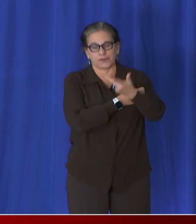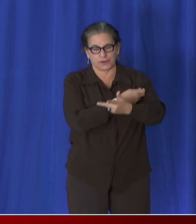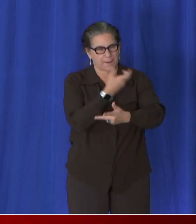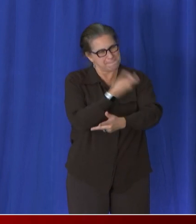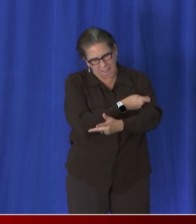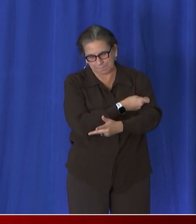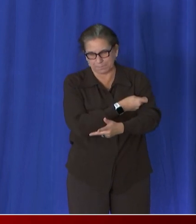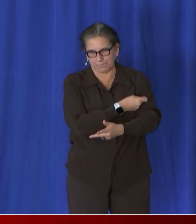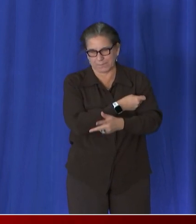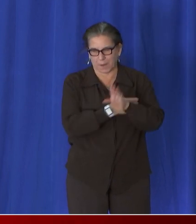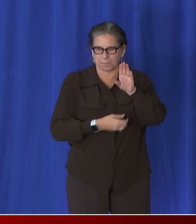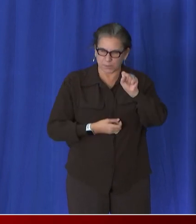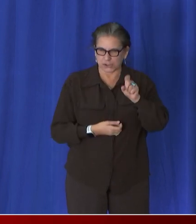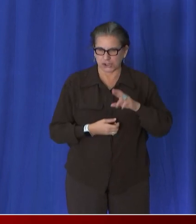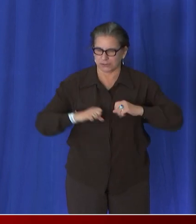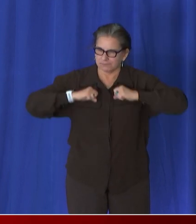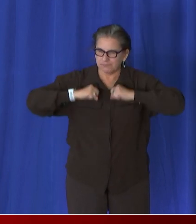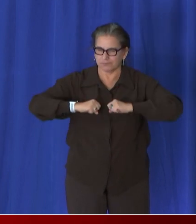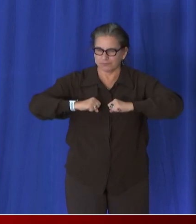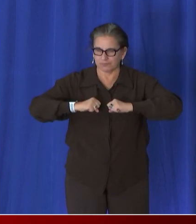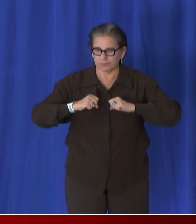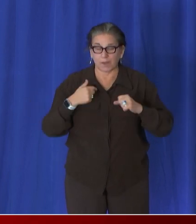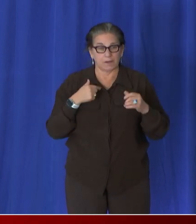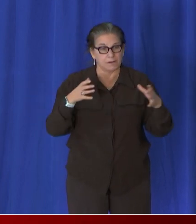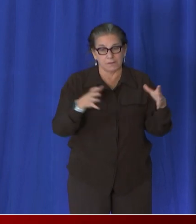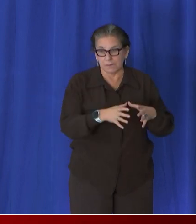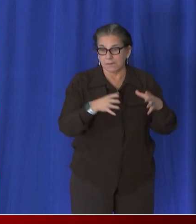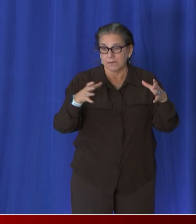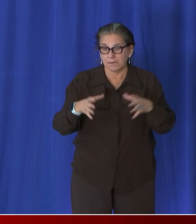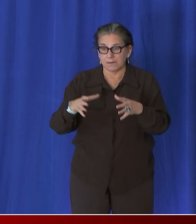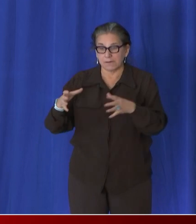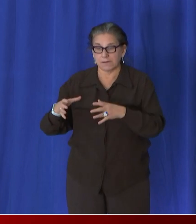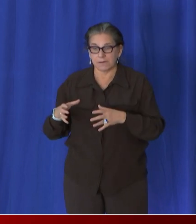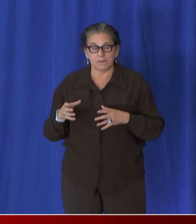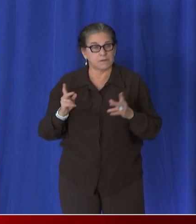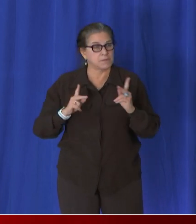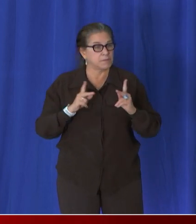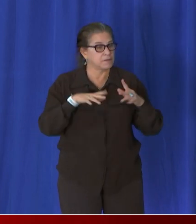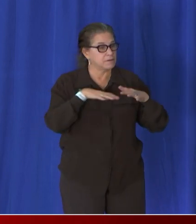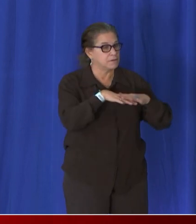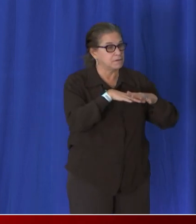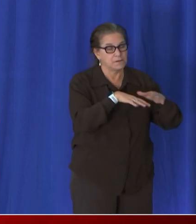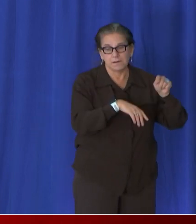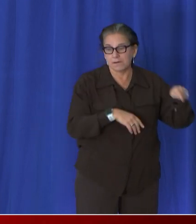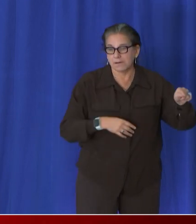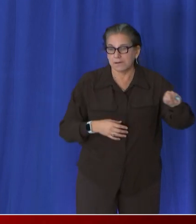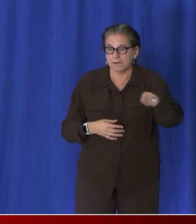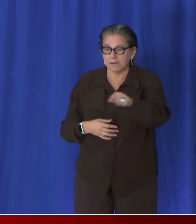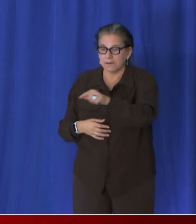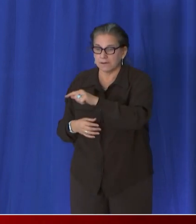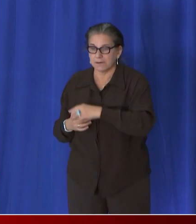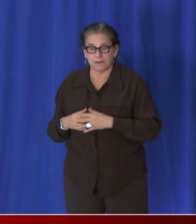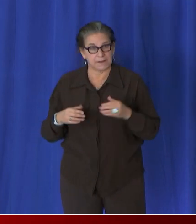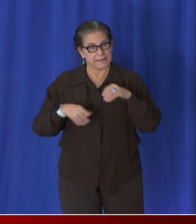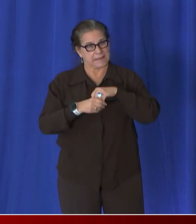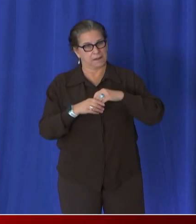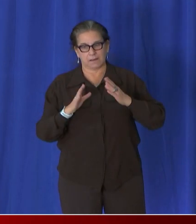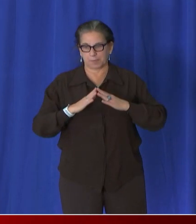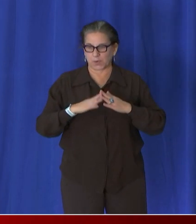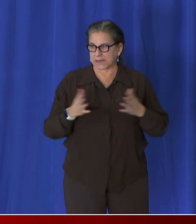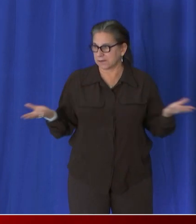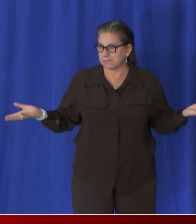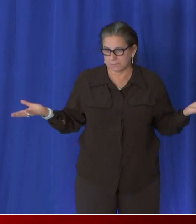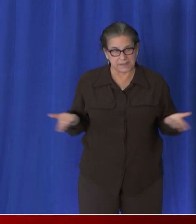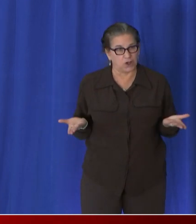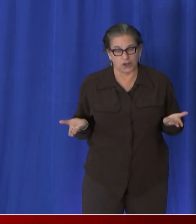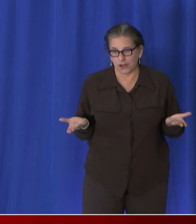in our community. So beginning on January 15, 2022, certain